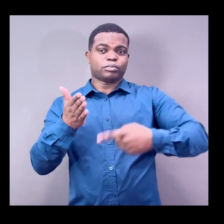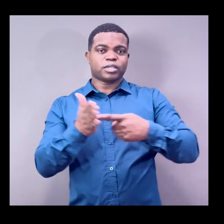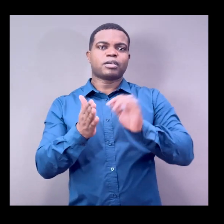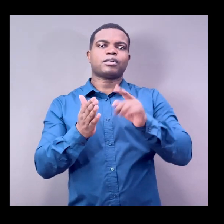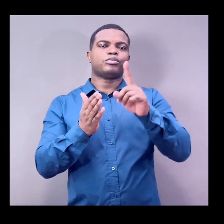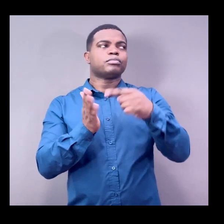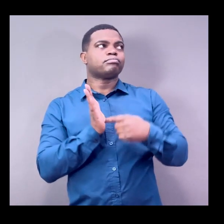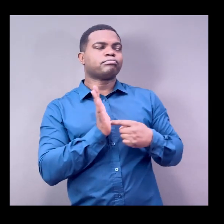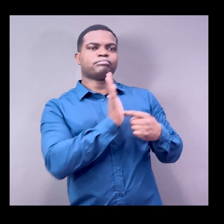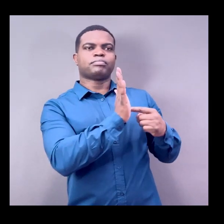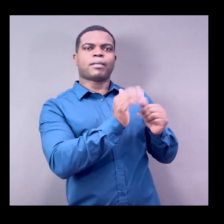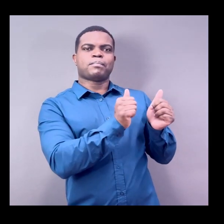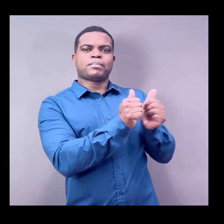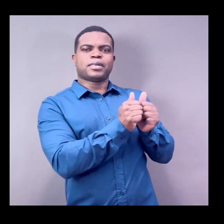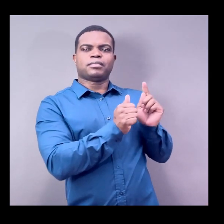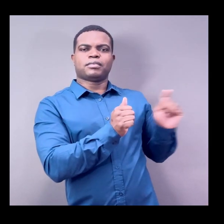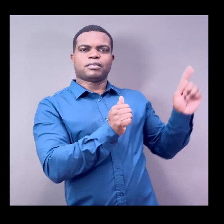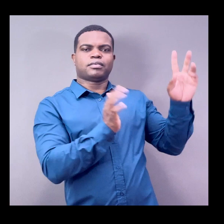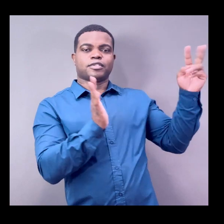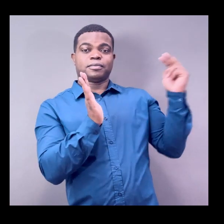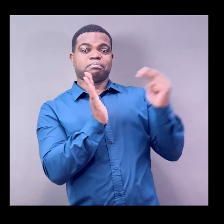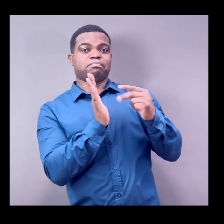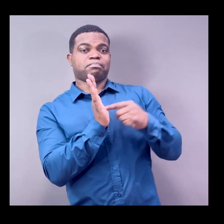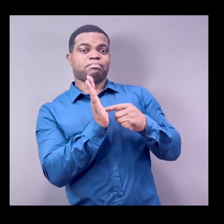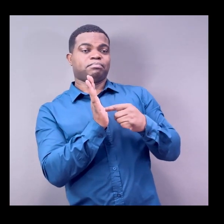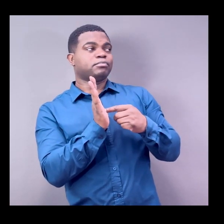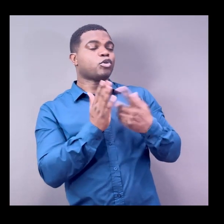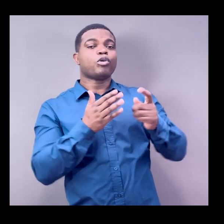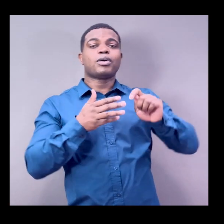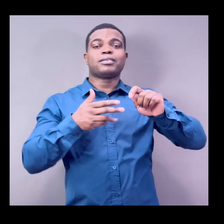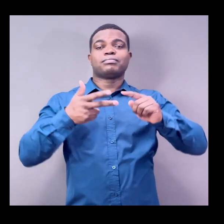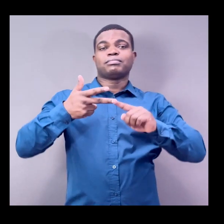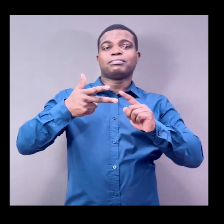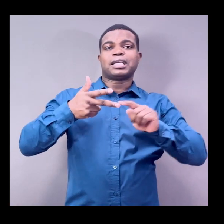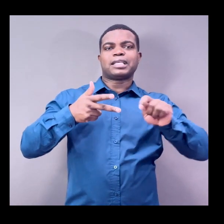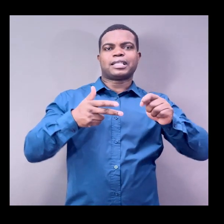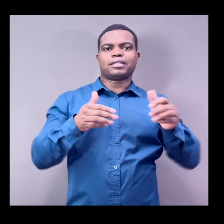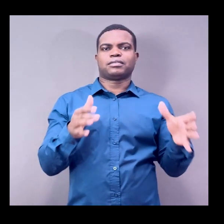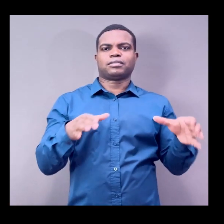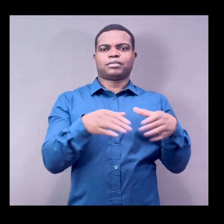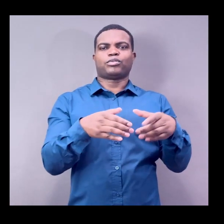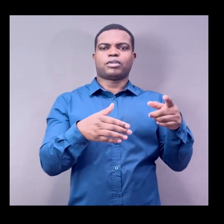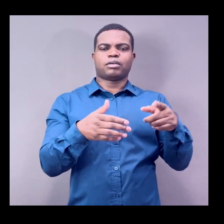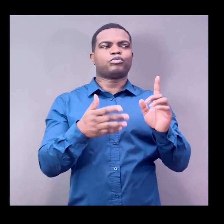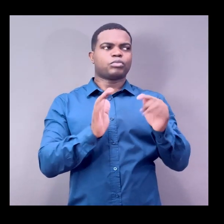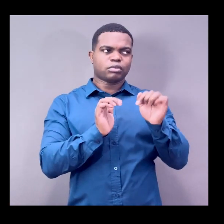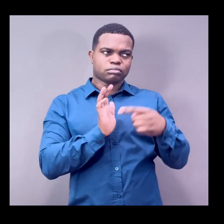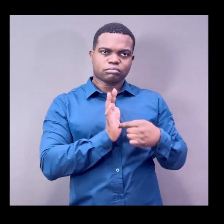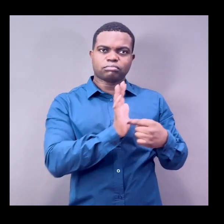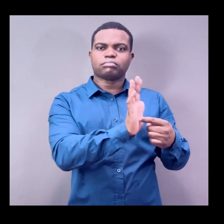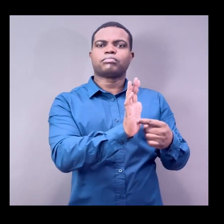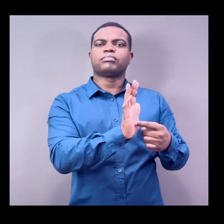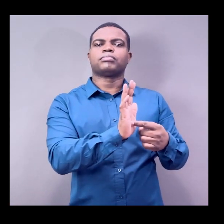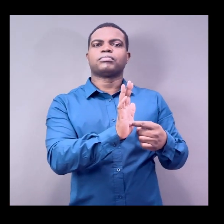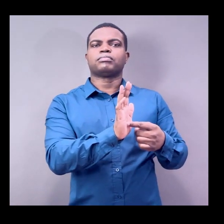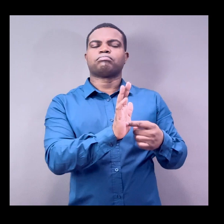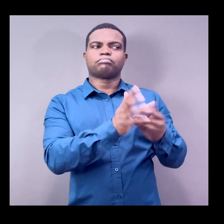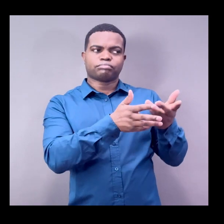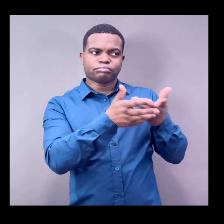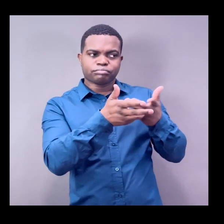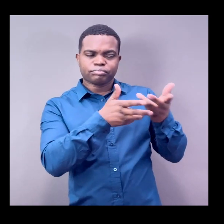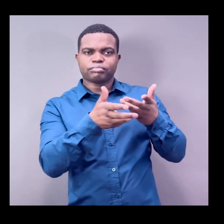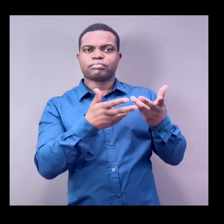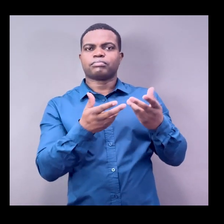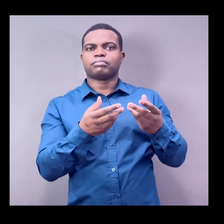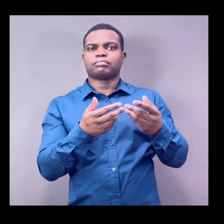to your partners. It's a document you can submit to key stakeholders within the community you